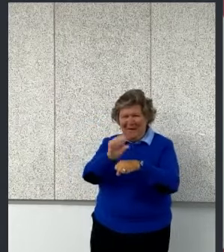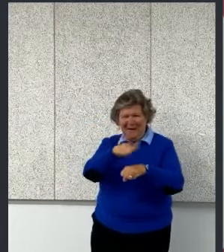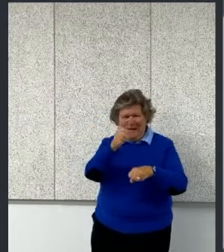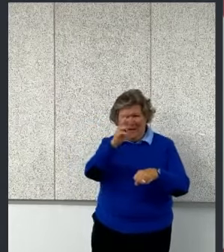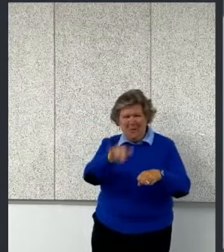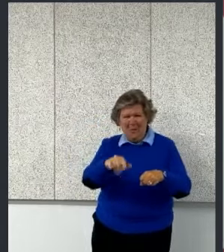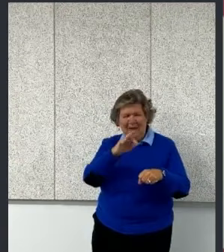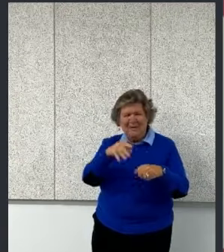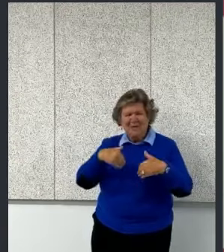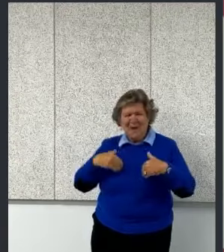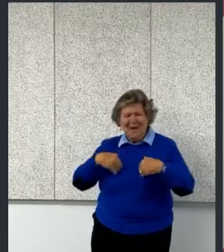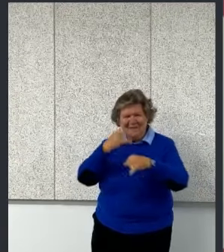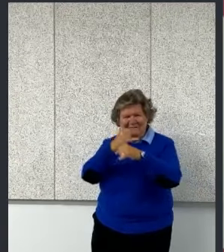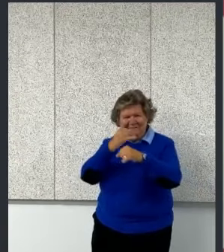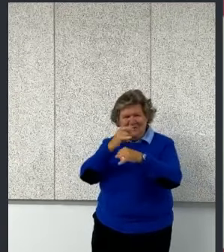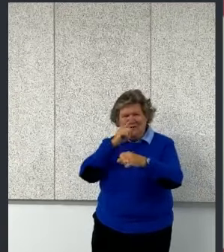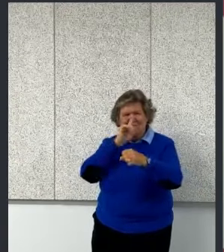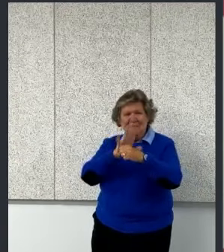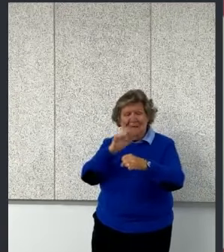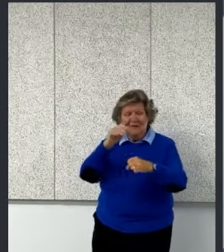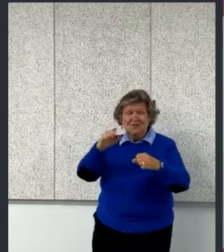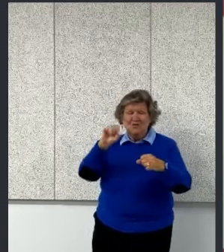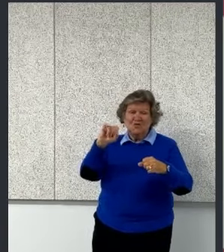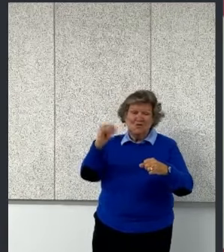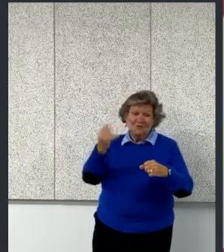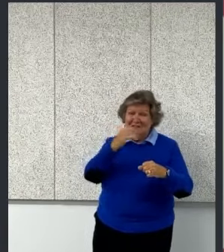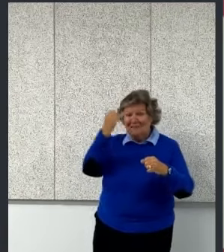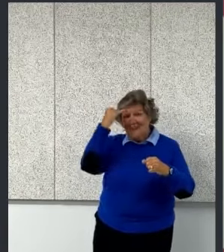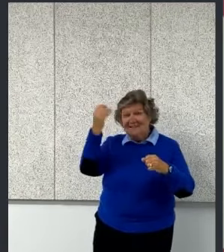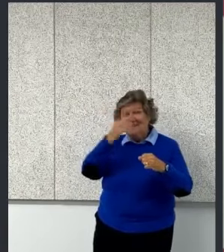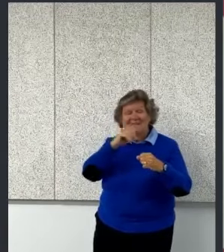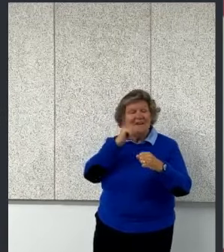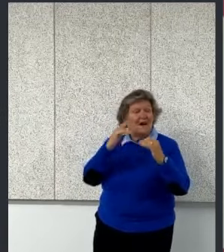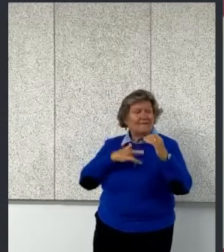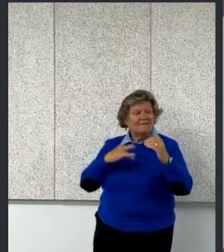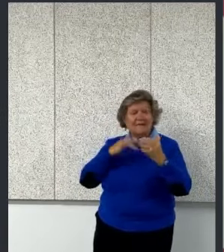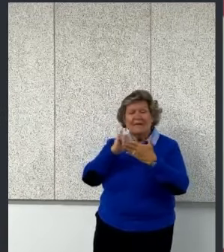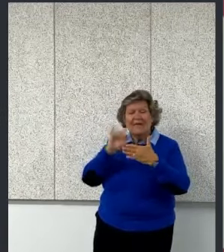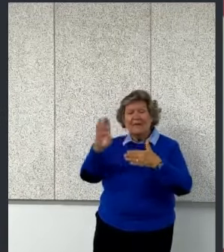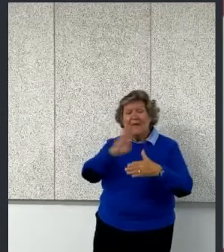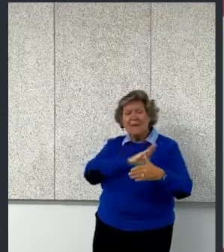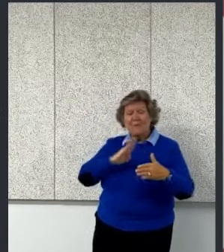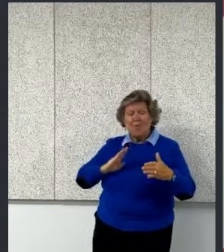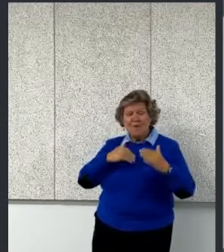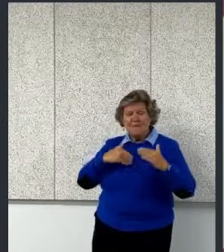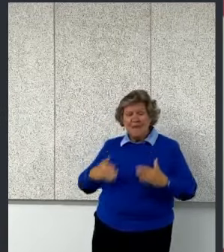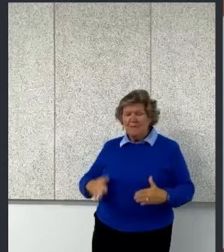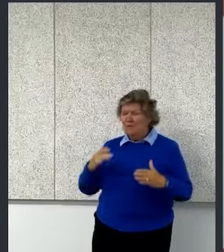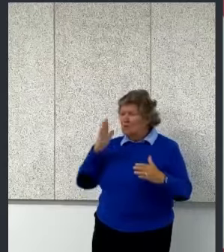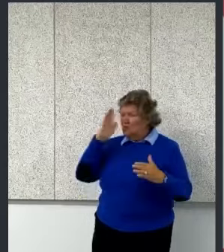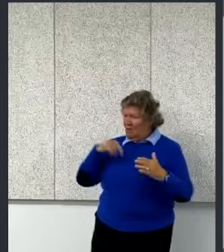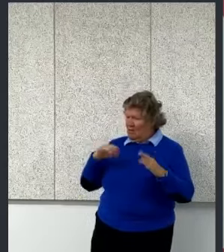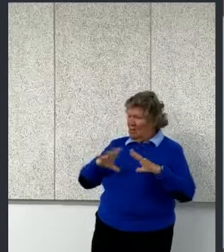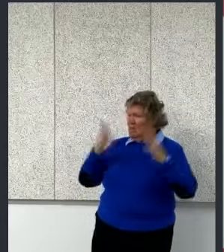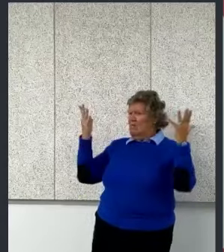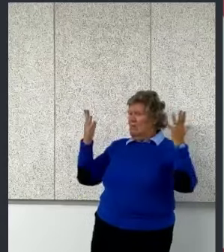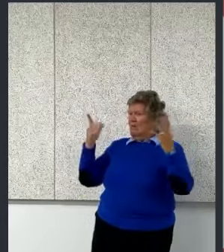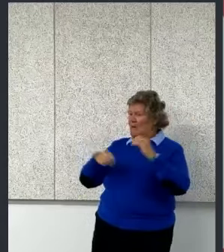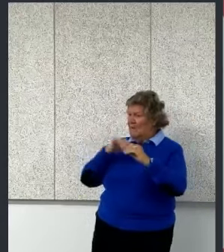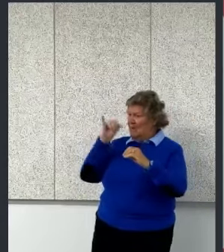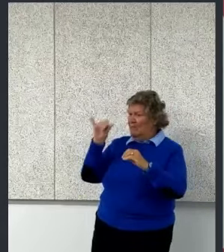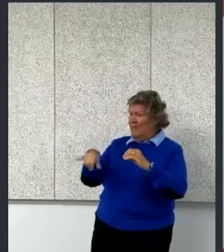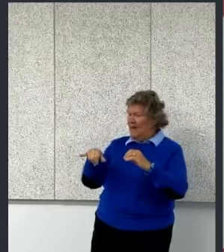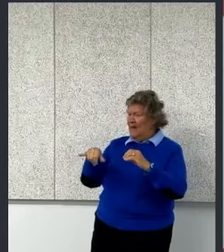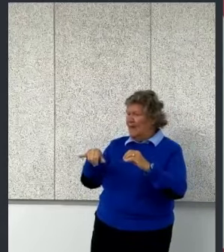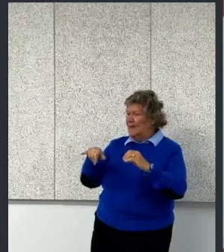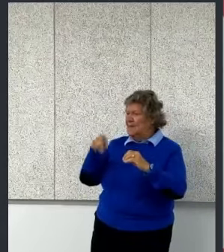have an institution committing to social justice ideals and not feel that their board members are going to have some uproar over this, you know,